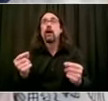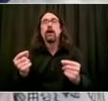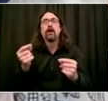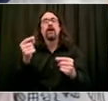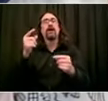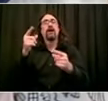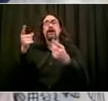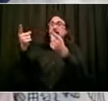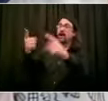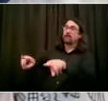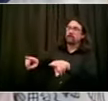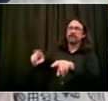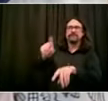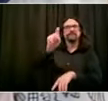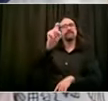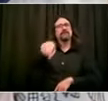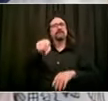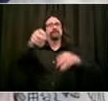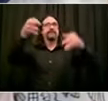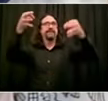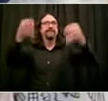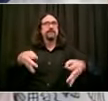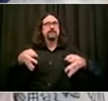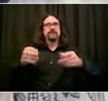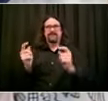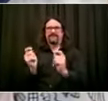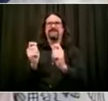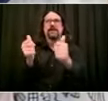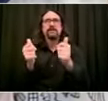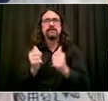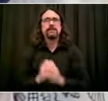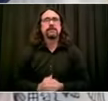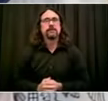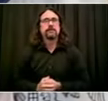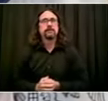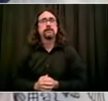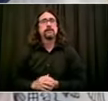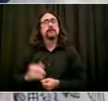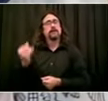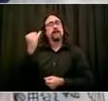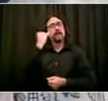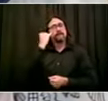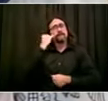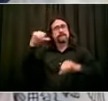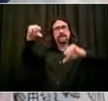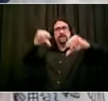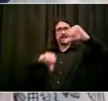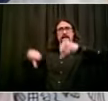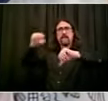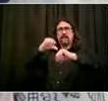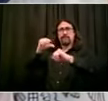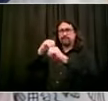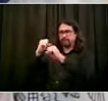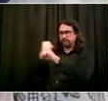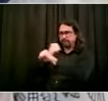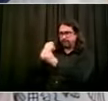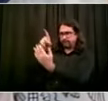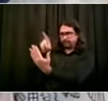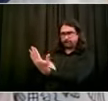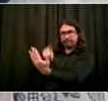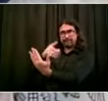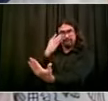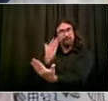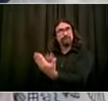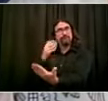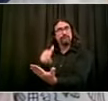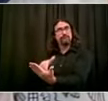rest of the world and even the rest of this country is when the data and the science were ignored. We are not ignoring it. We're proposing a very tough plan of action